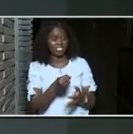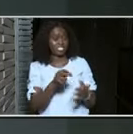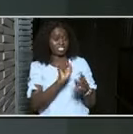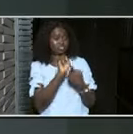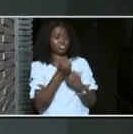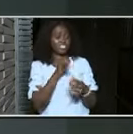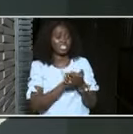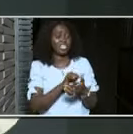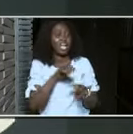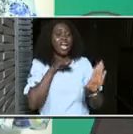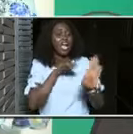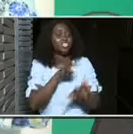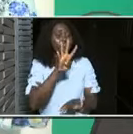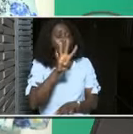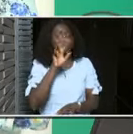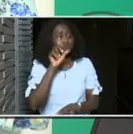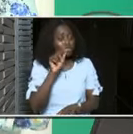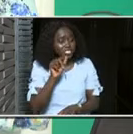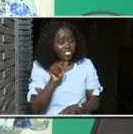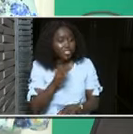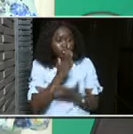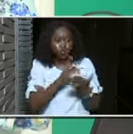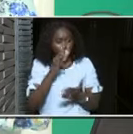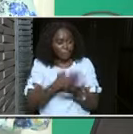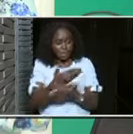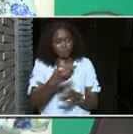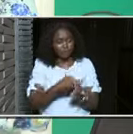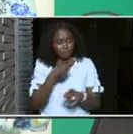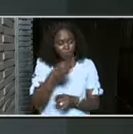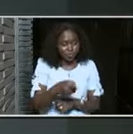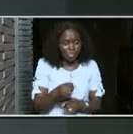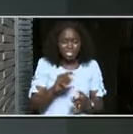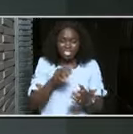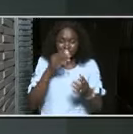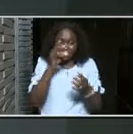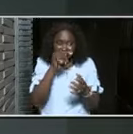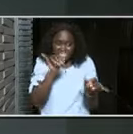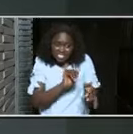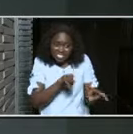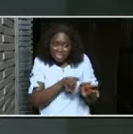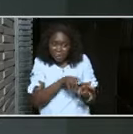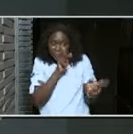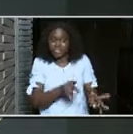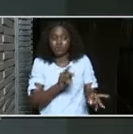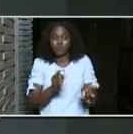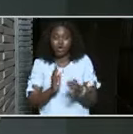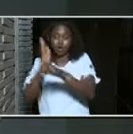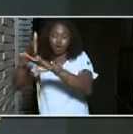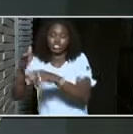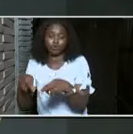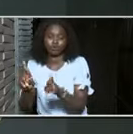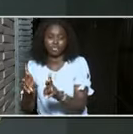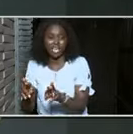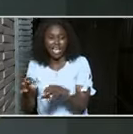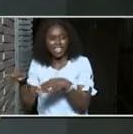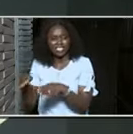420, somebody will buy from you, he or she will cross the road and sell at 780. That will not be